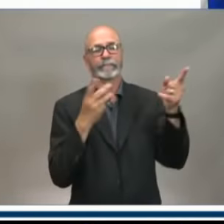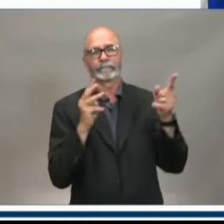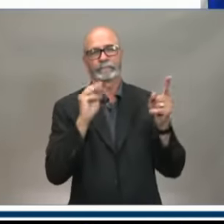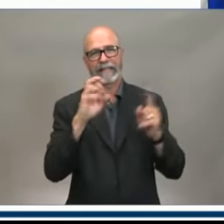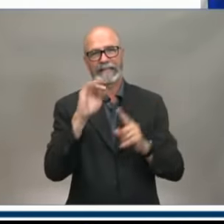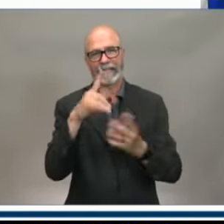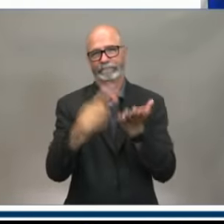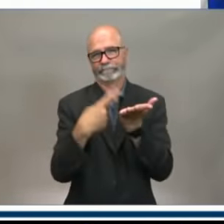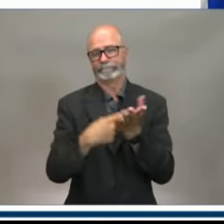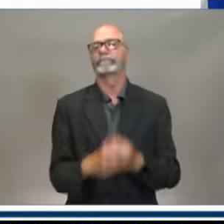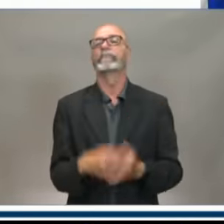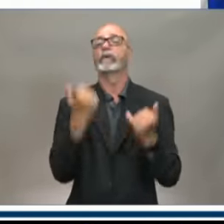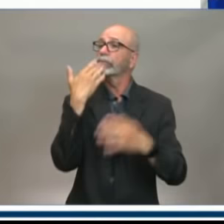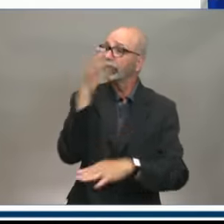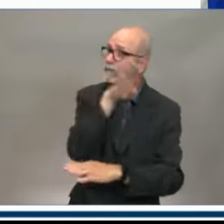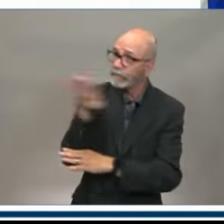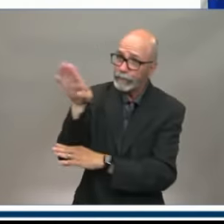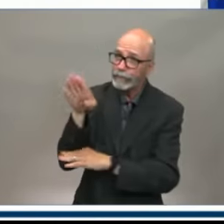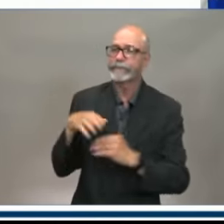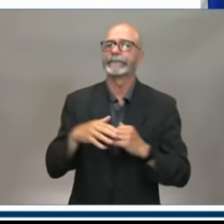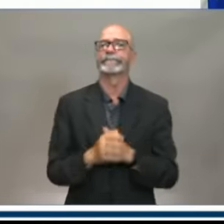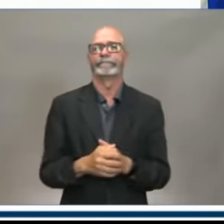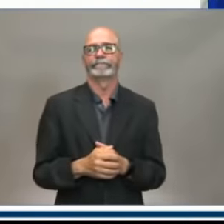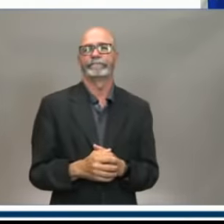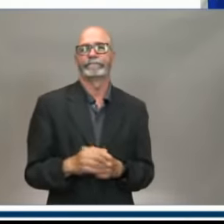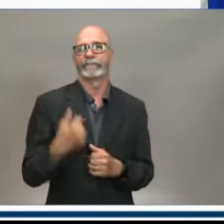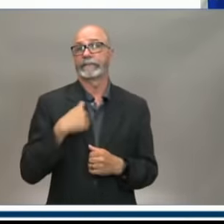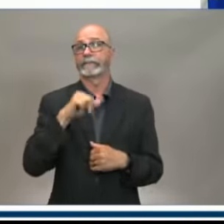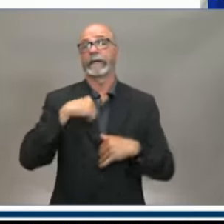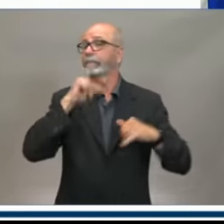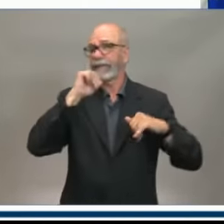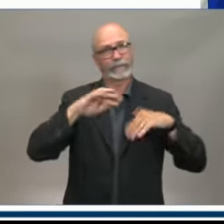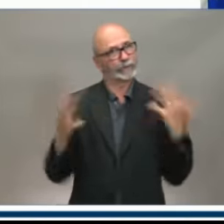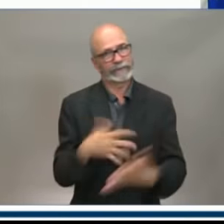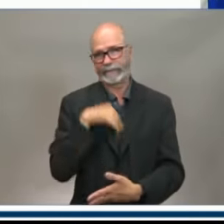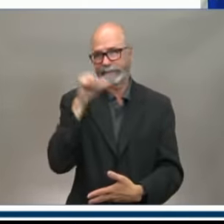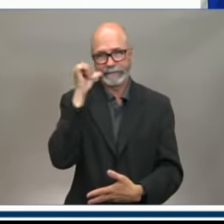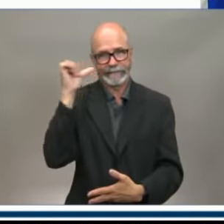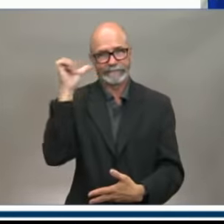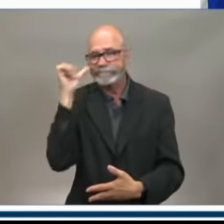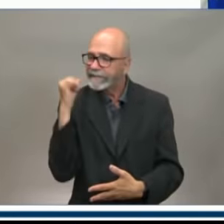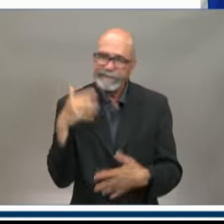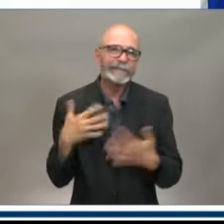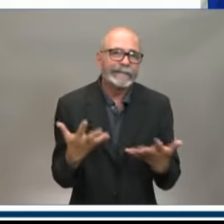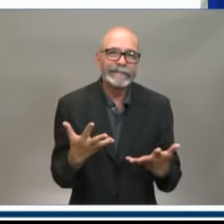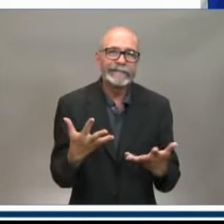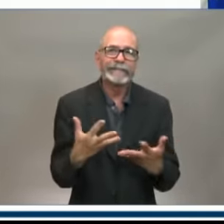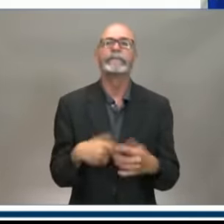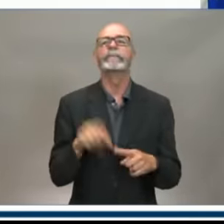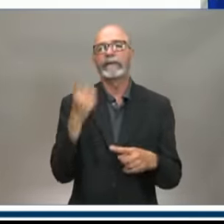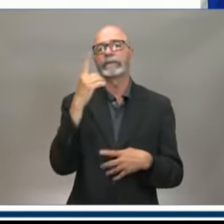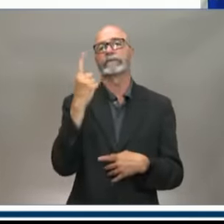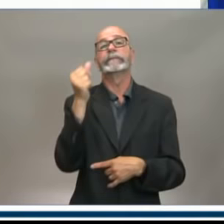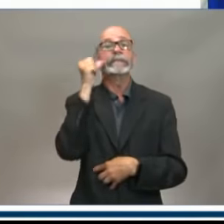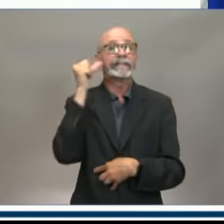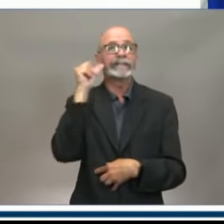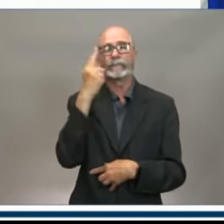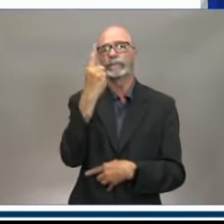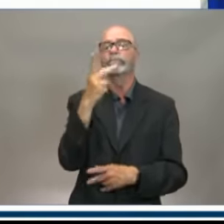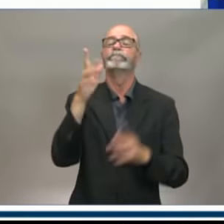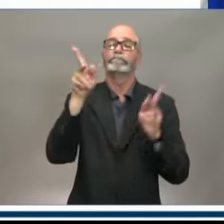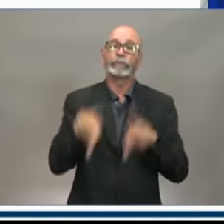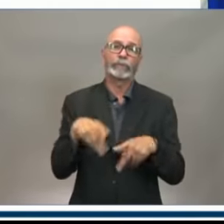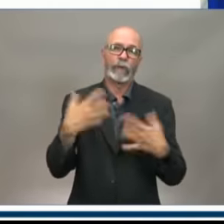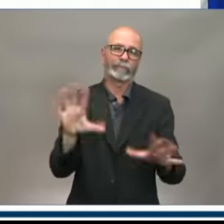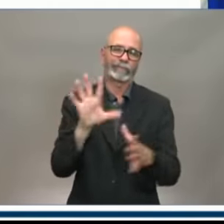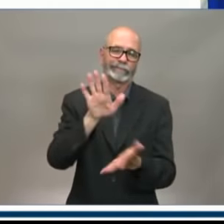afternoon, everyone. We were not here yesterday, so I want to acknowledge the death that was reported from Northwood yesterday. And as we prepare